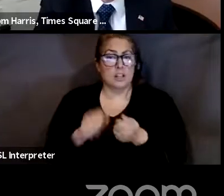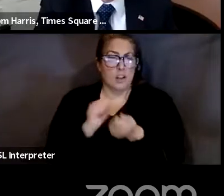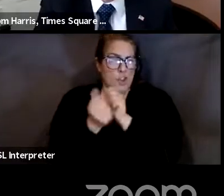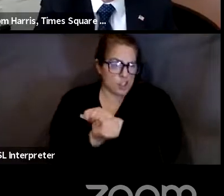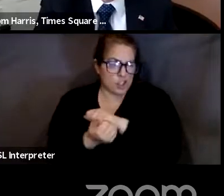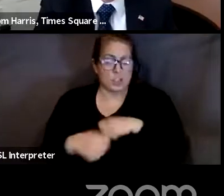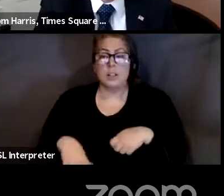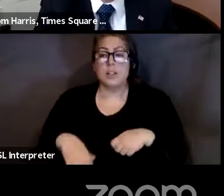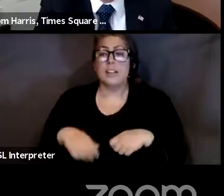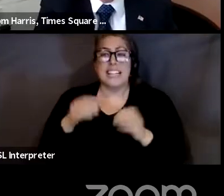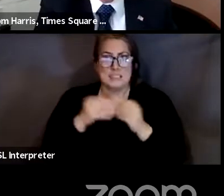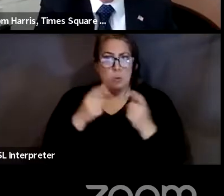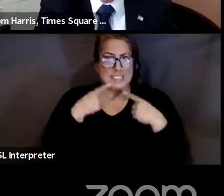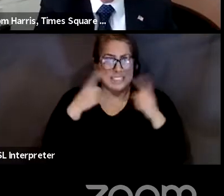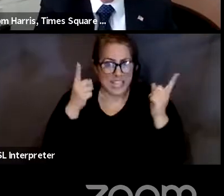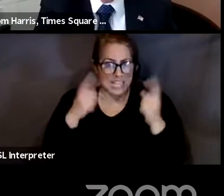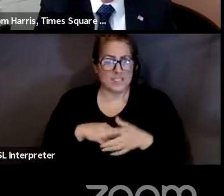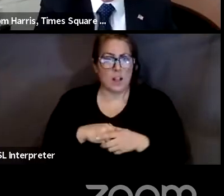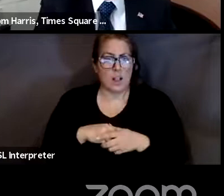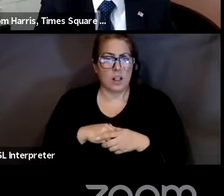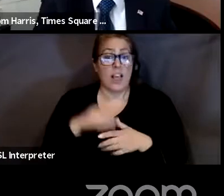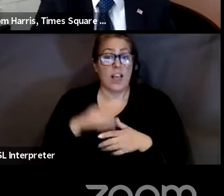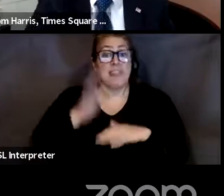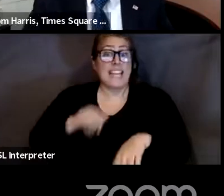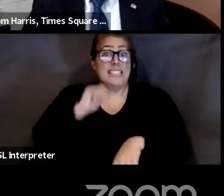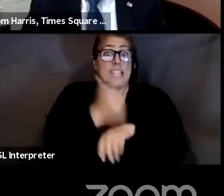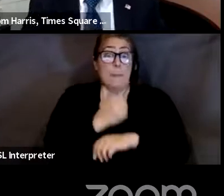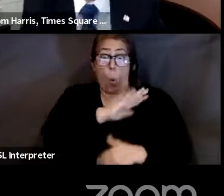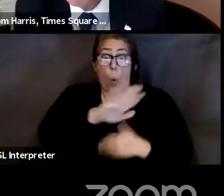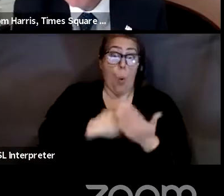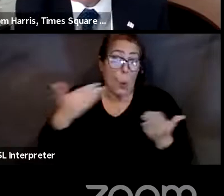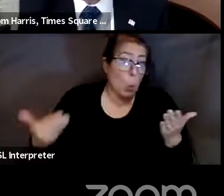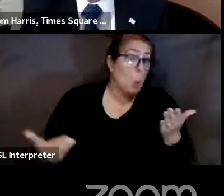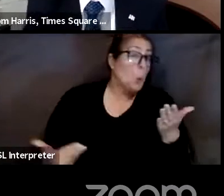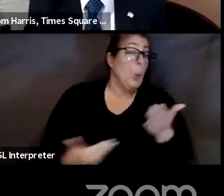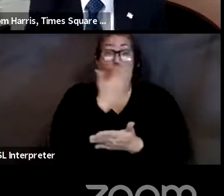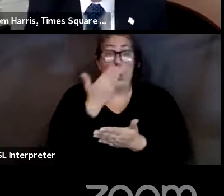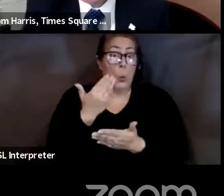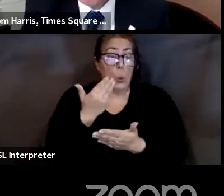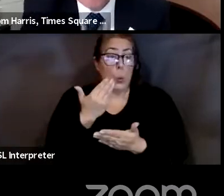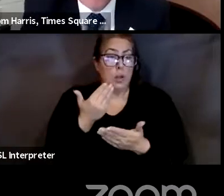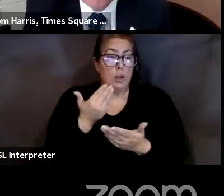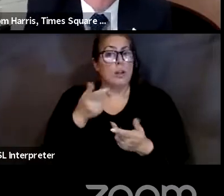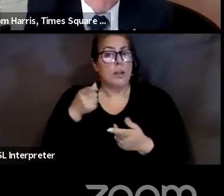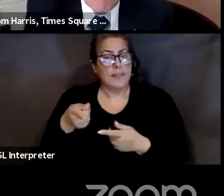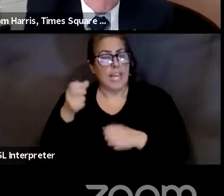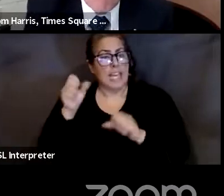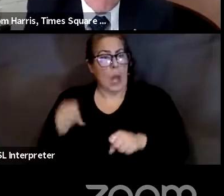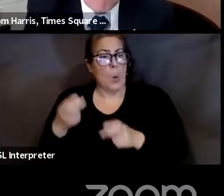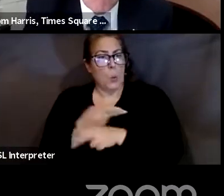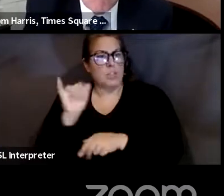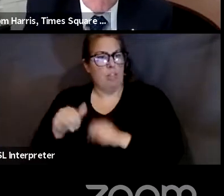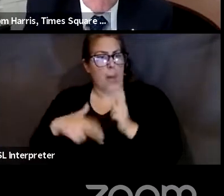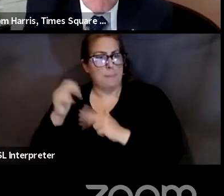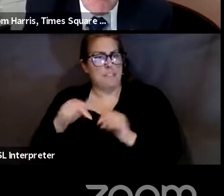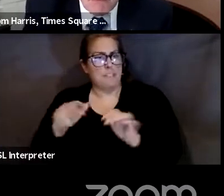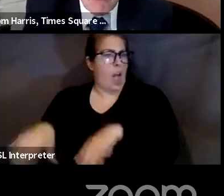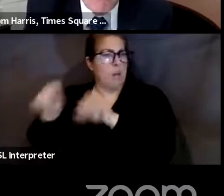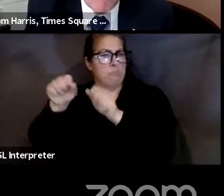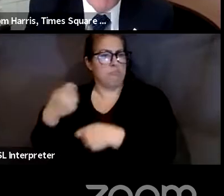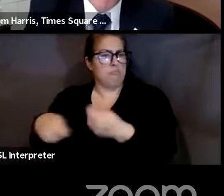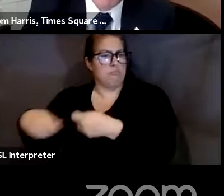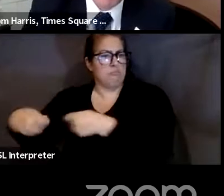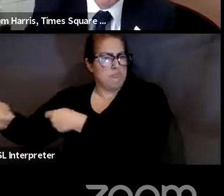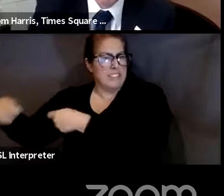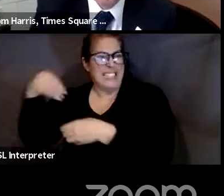up a whole nother, like a shelter or something like that. So I think there are examples of how it could be done. And I think,